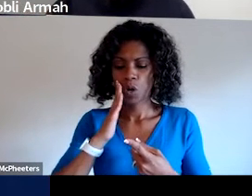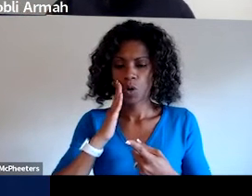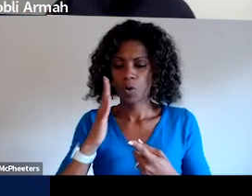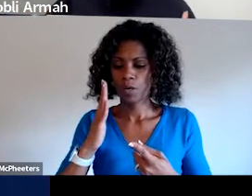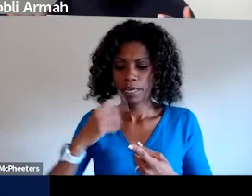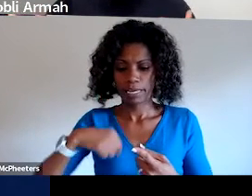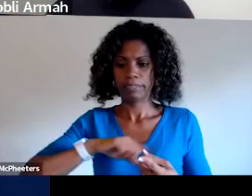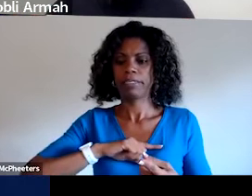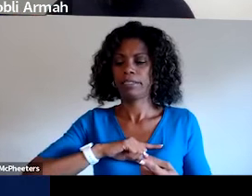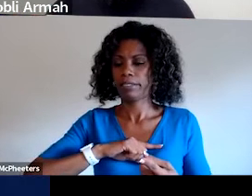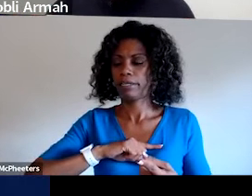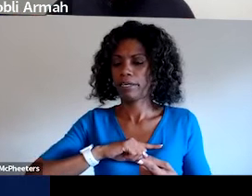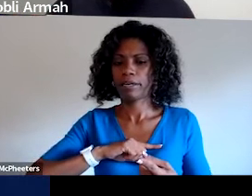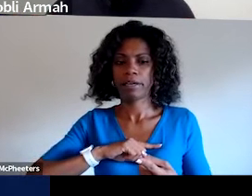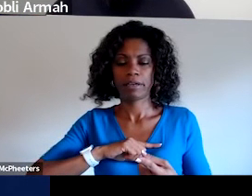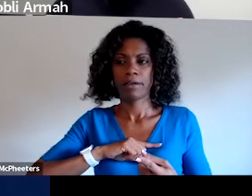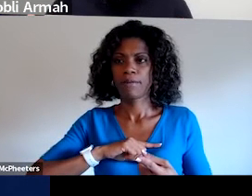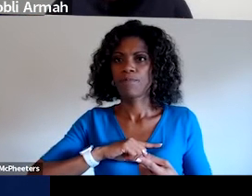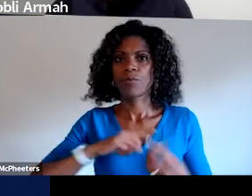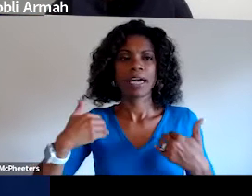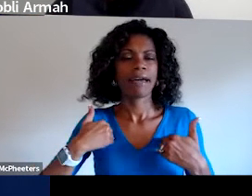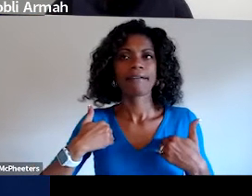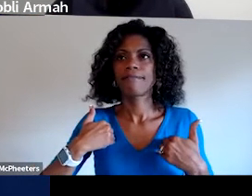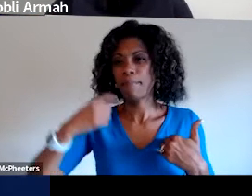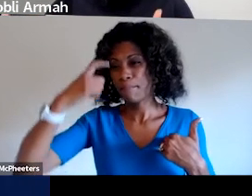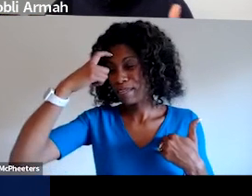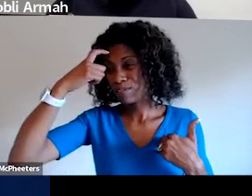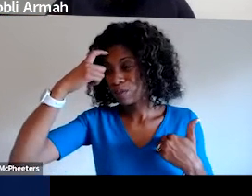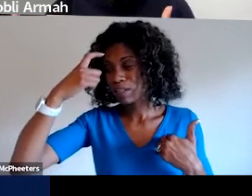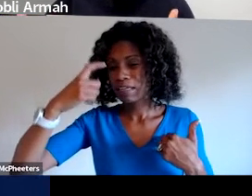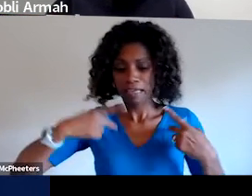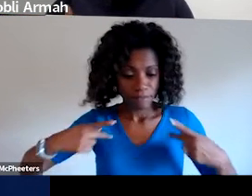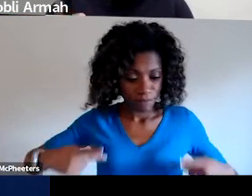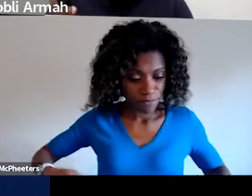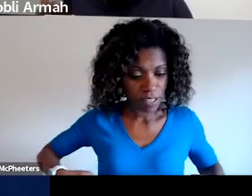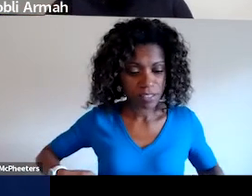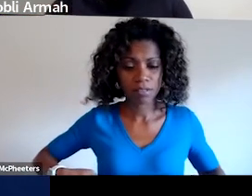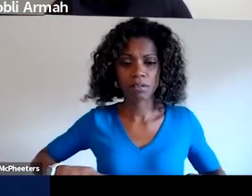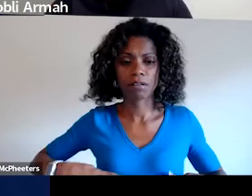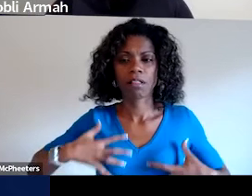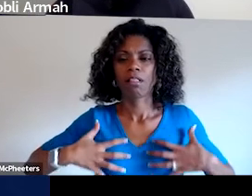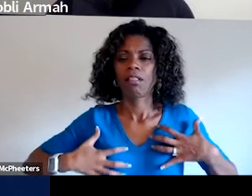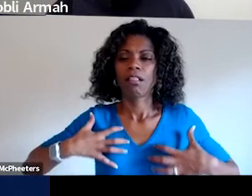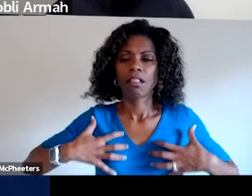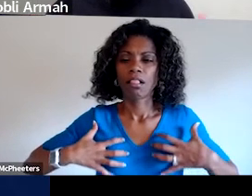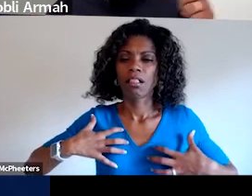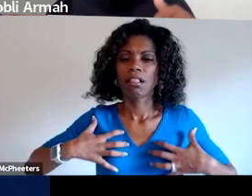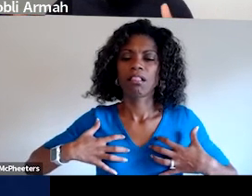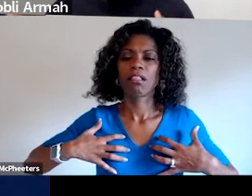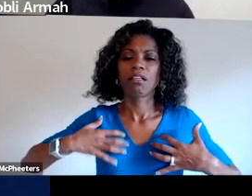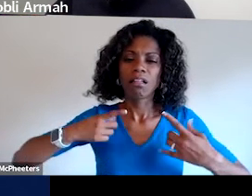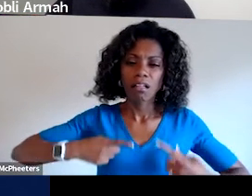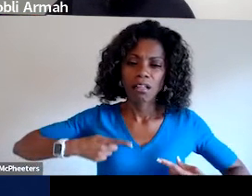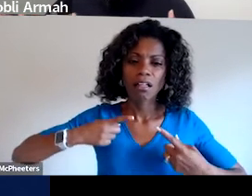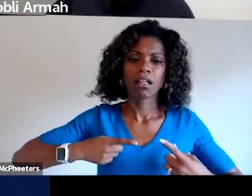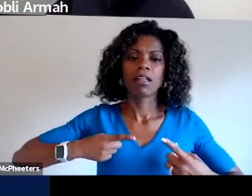high level of mental fatigue and physical fatigue from living through these moments of changing discourse. What I always